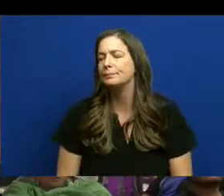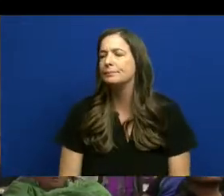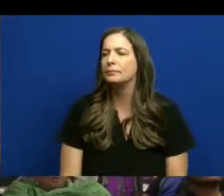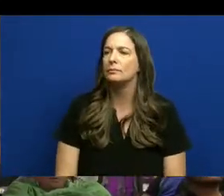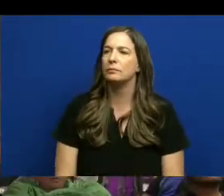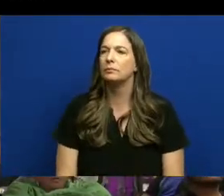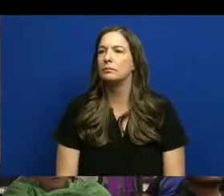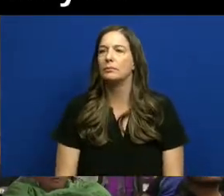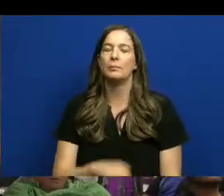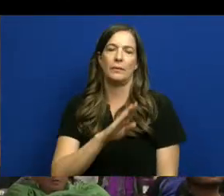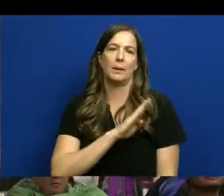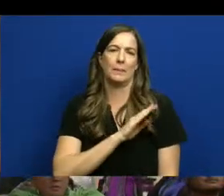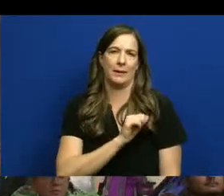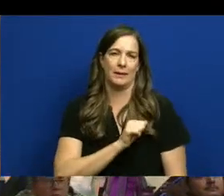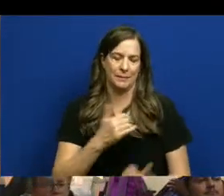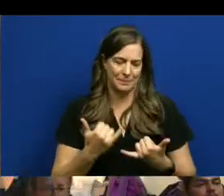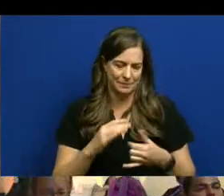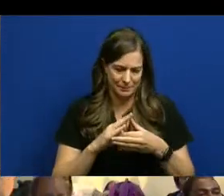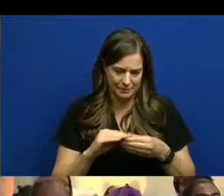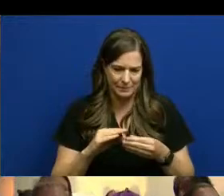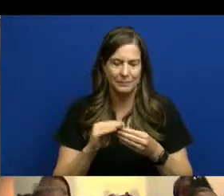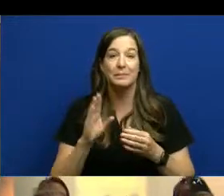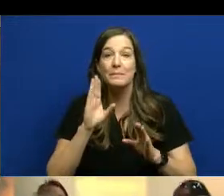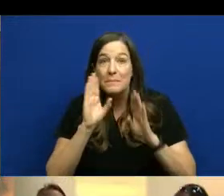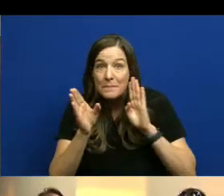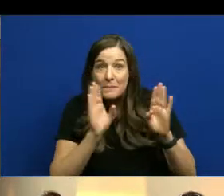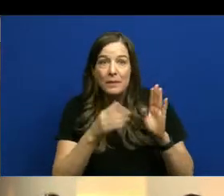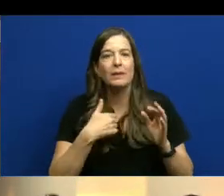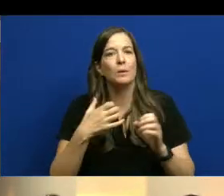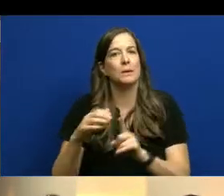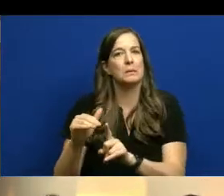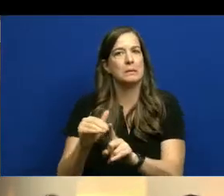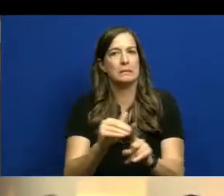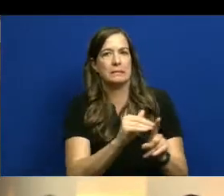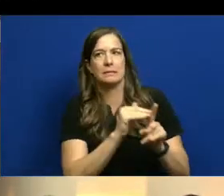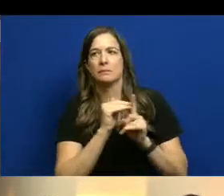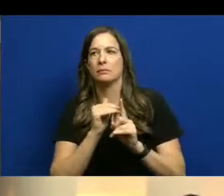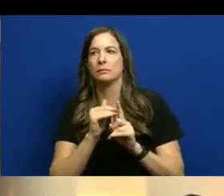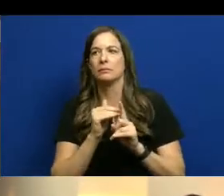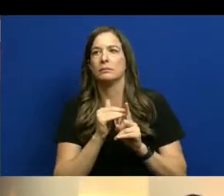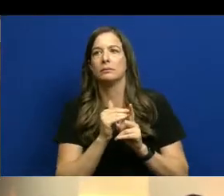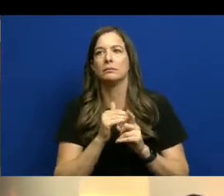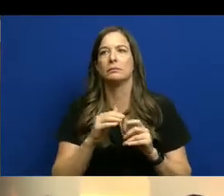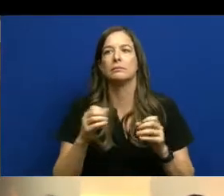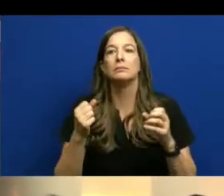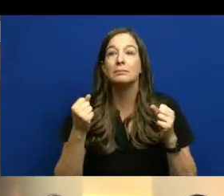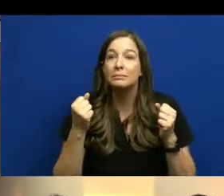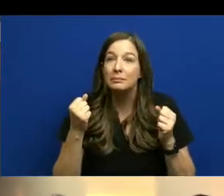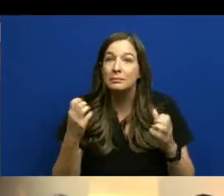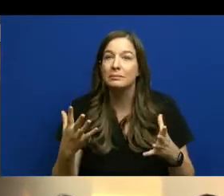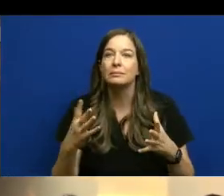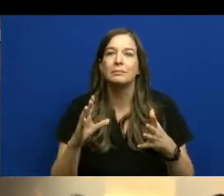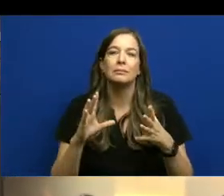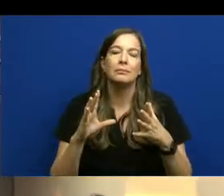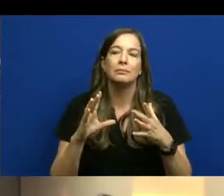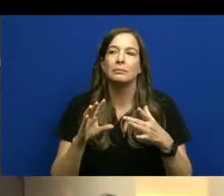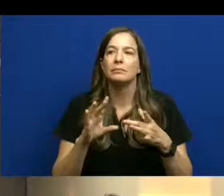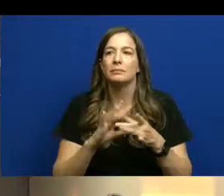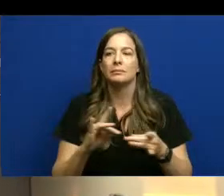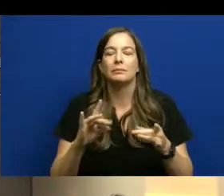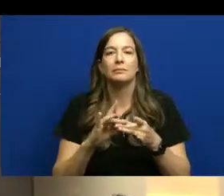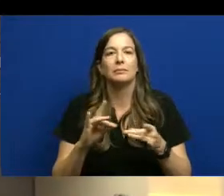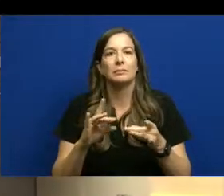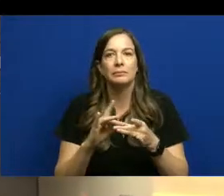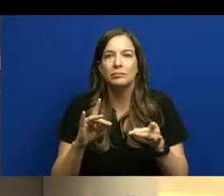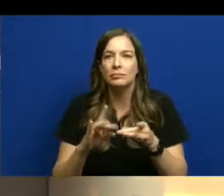Hello. I just want to remind everyone that there's a lot of comments and things. I don't want to, I know there are a